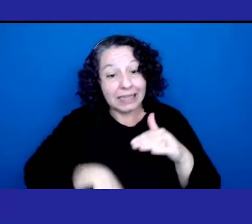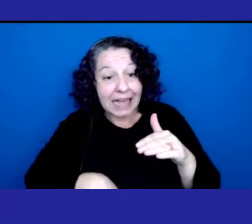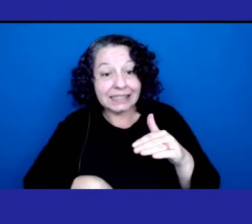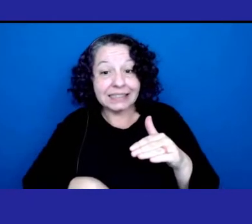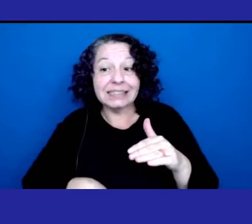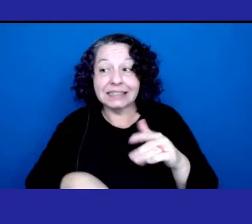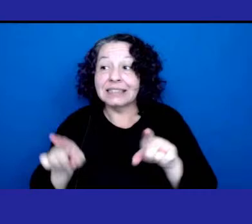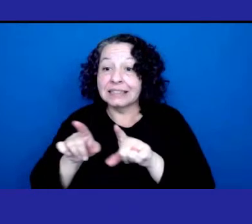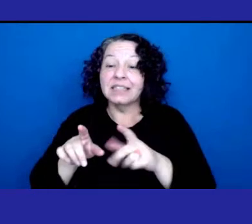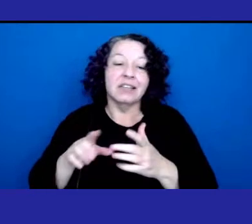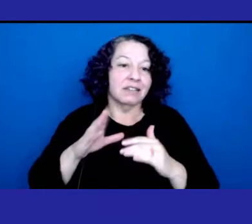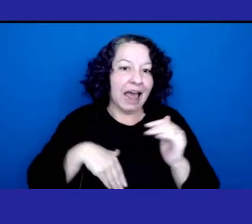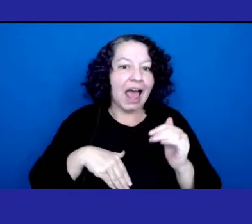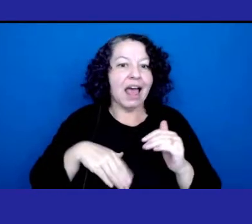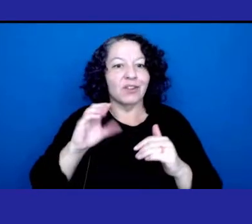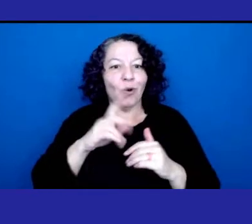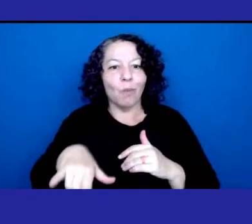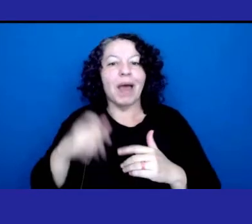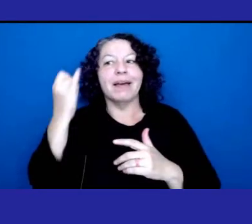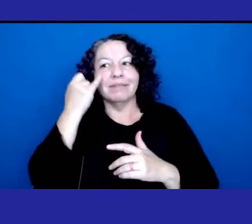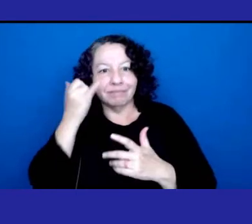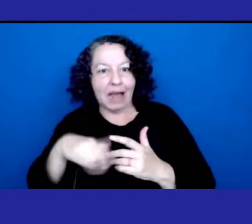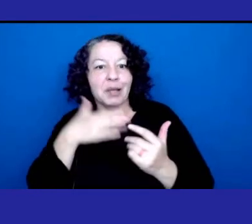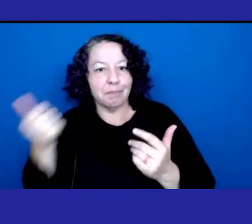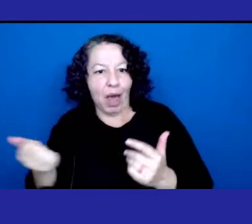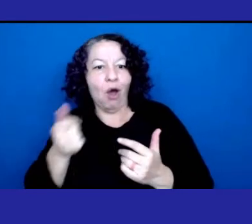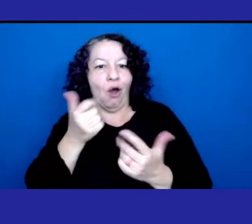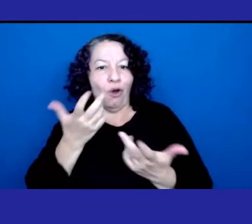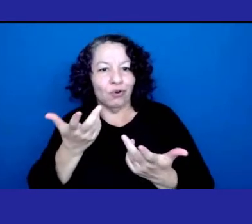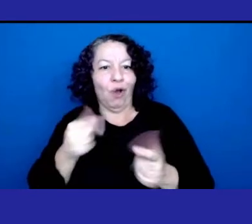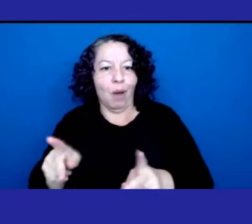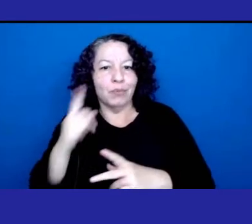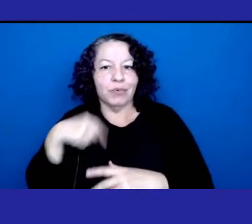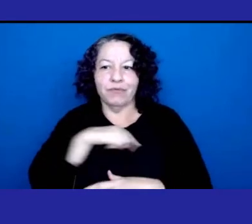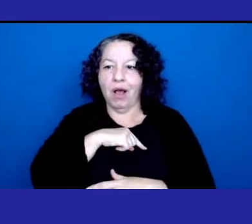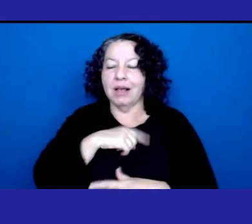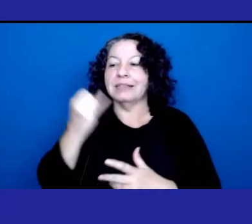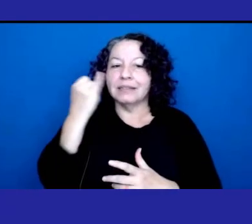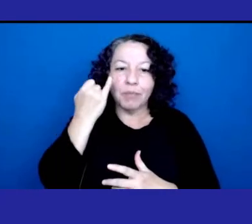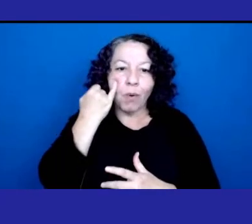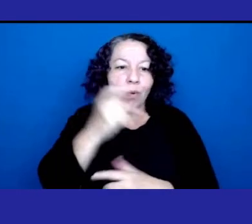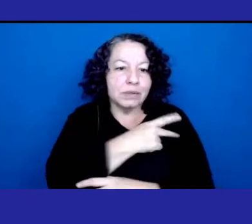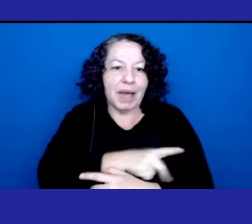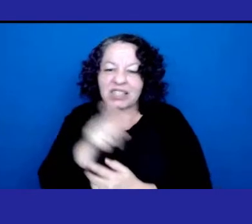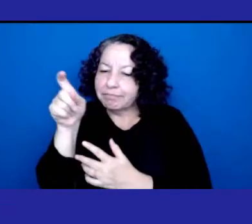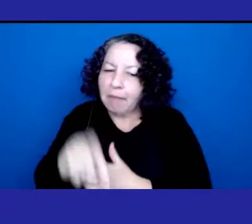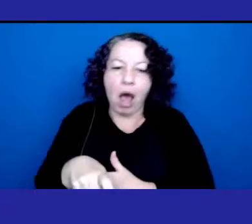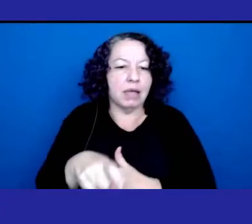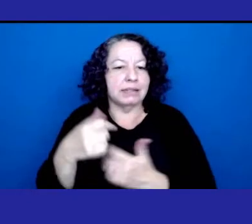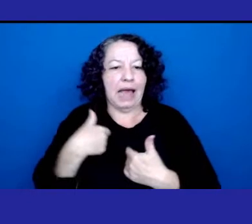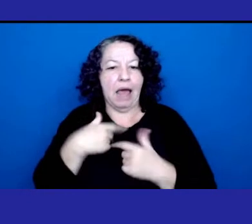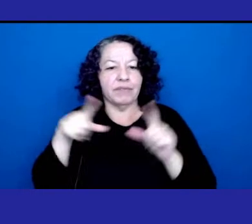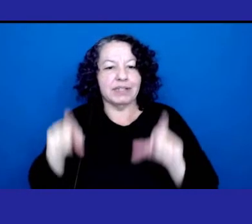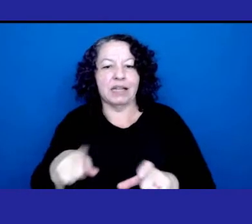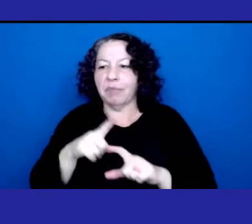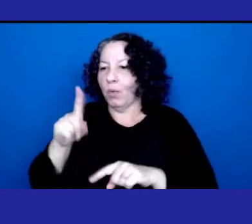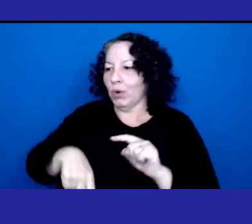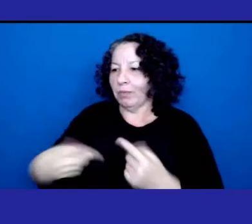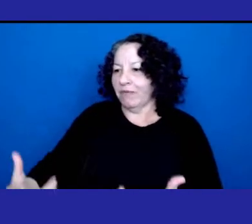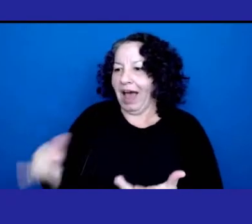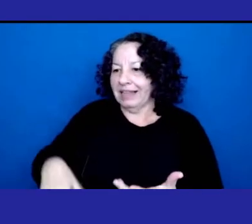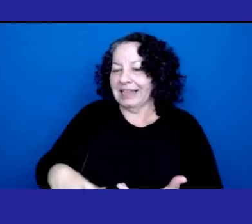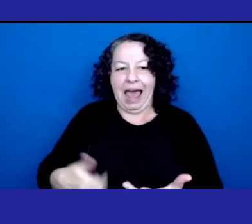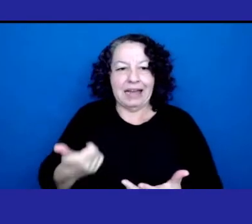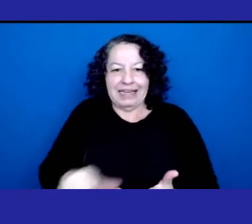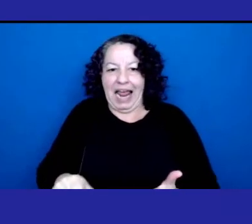us. If that patient needed that exam and we could not provide that exam in any capacity here. If the patient